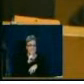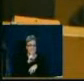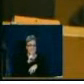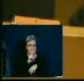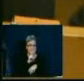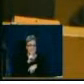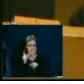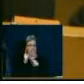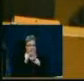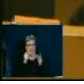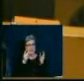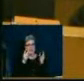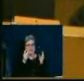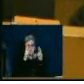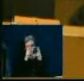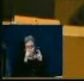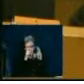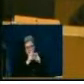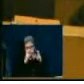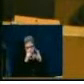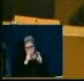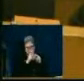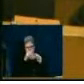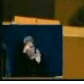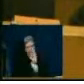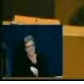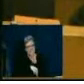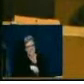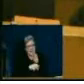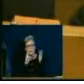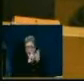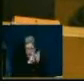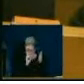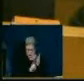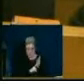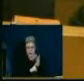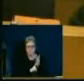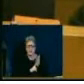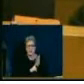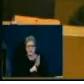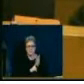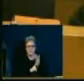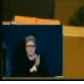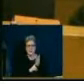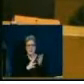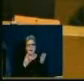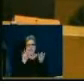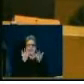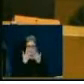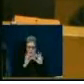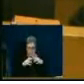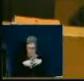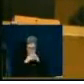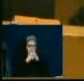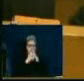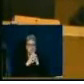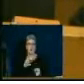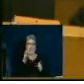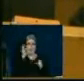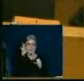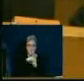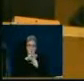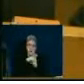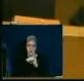painstaking details. So that contract was vetted, whether you agree with the vote or not. It was vetted, and a vote was